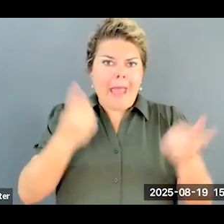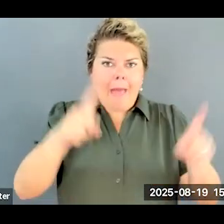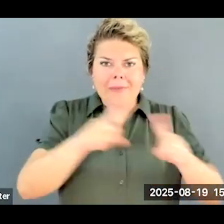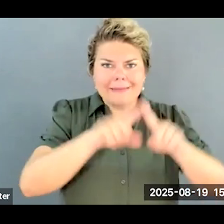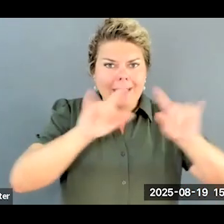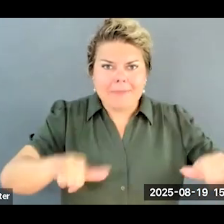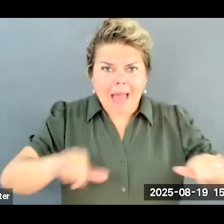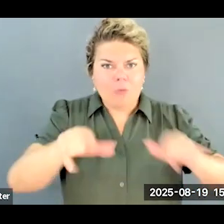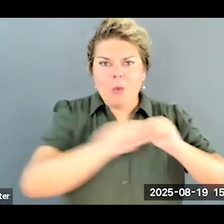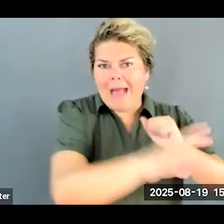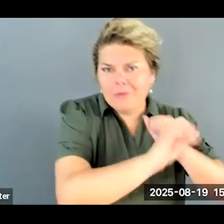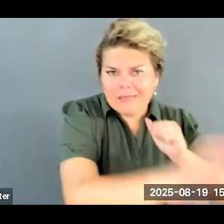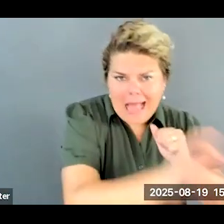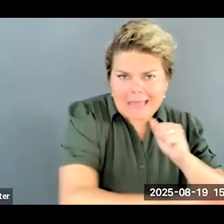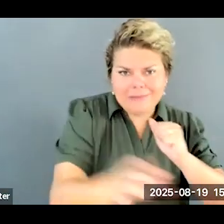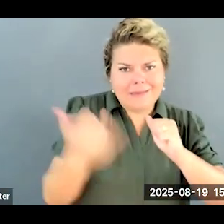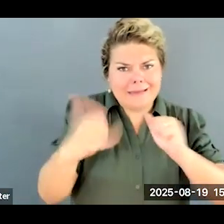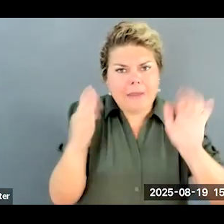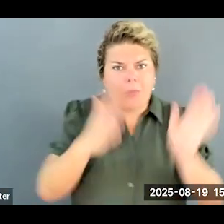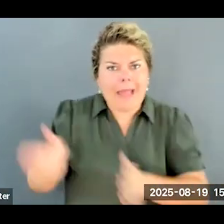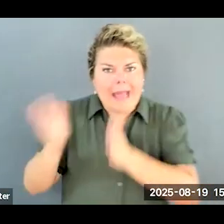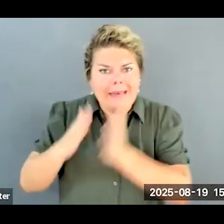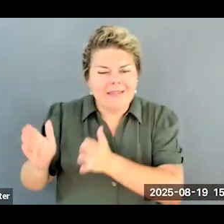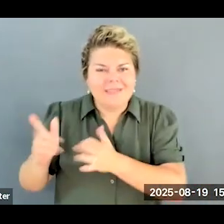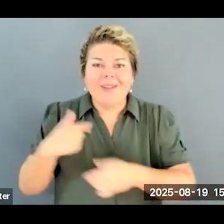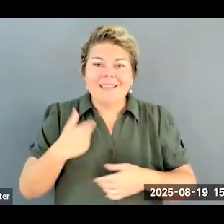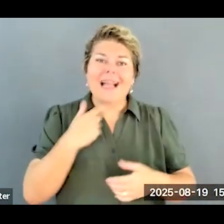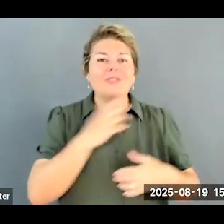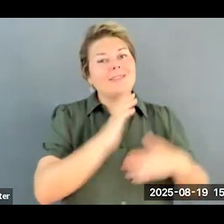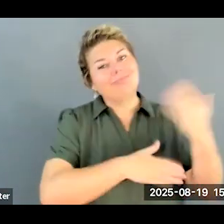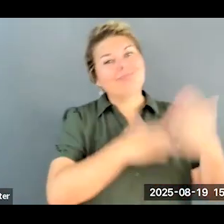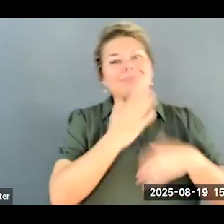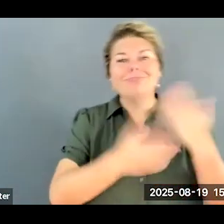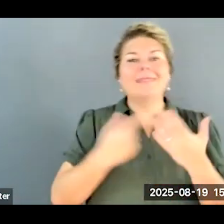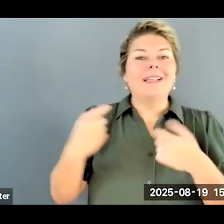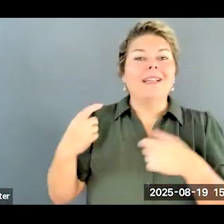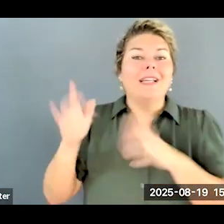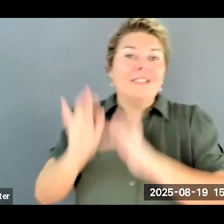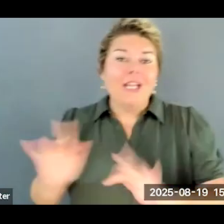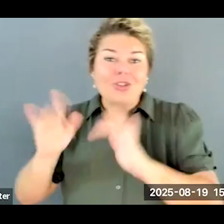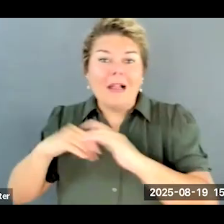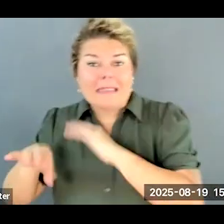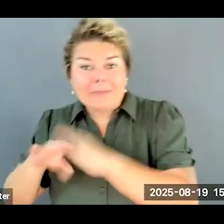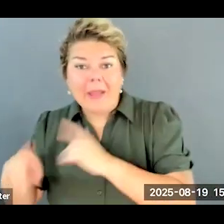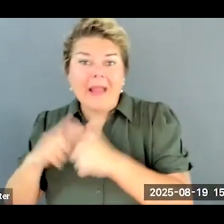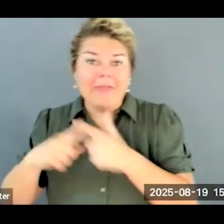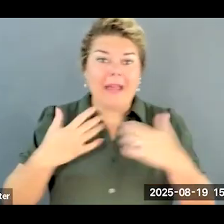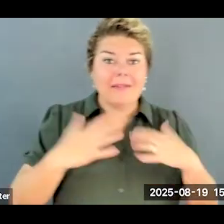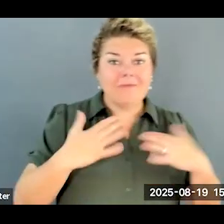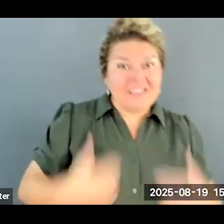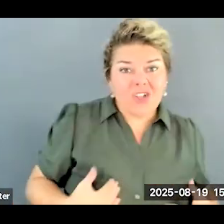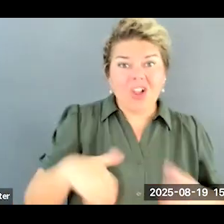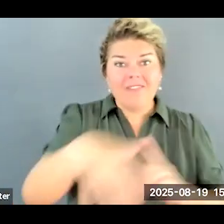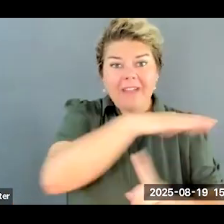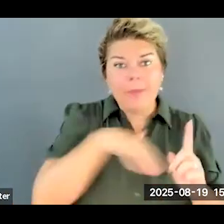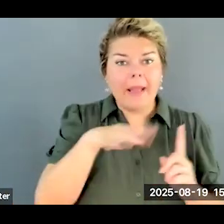your advertising and marketing. So it's generally not just we're doing our digital piece and then getting into the physical piece. We're planning ahead for